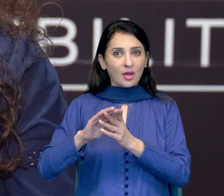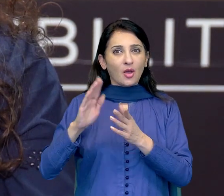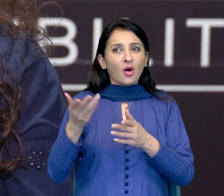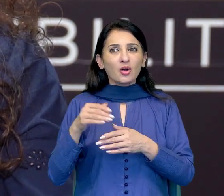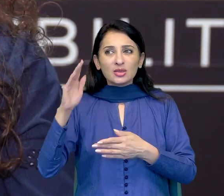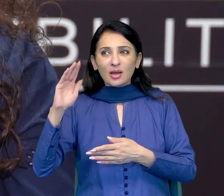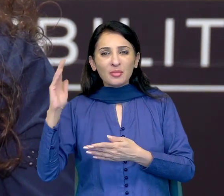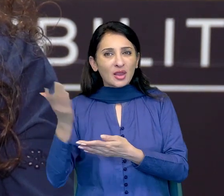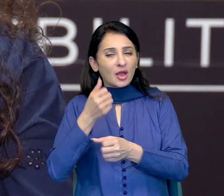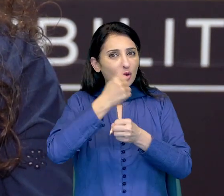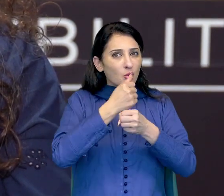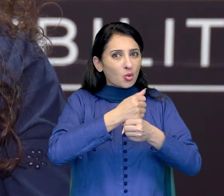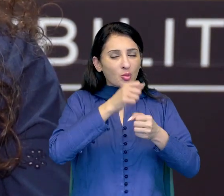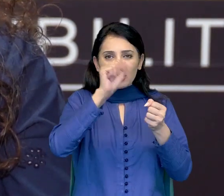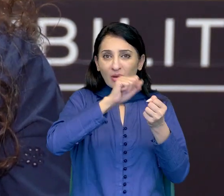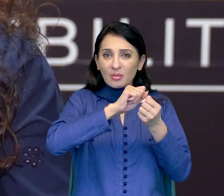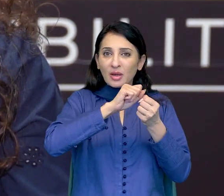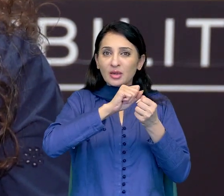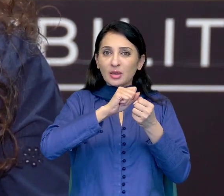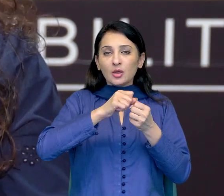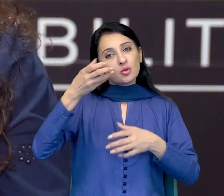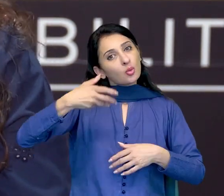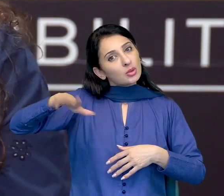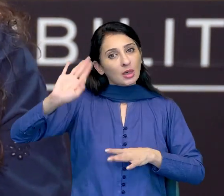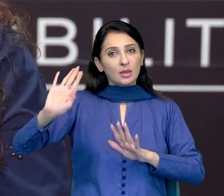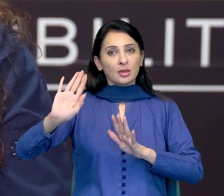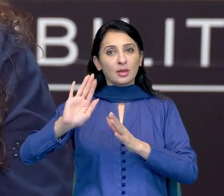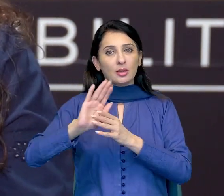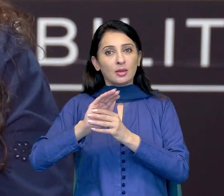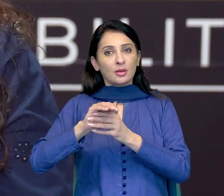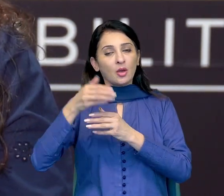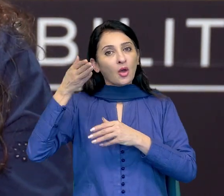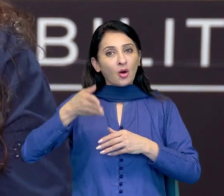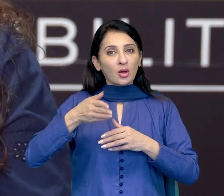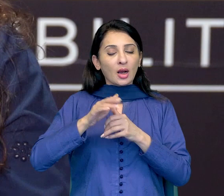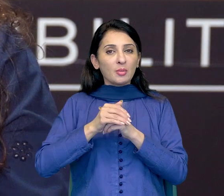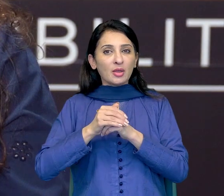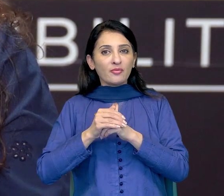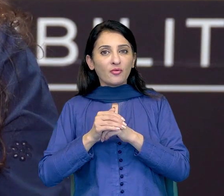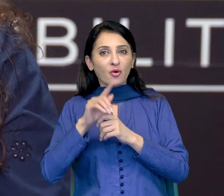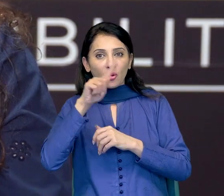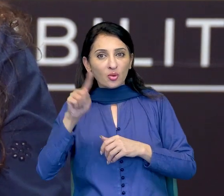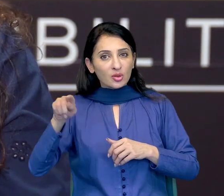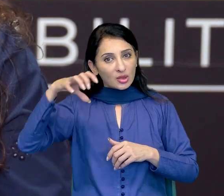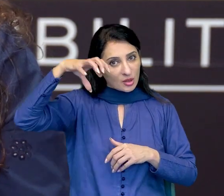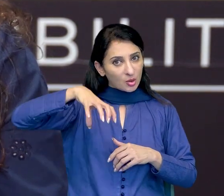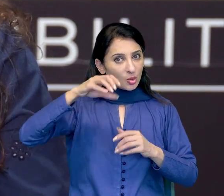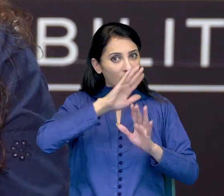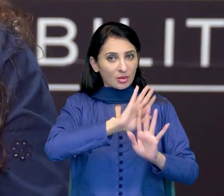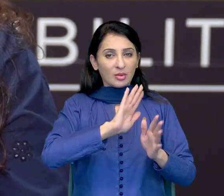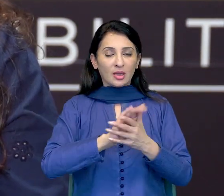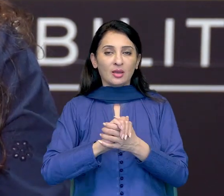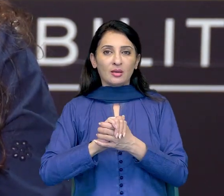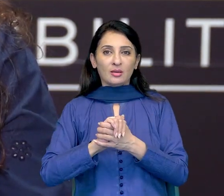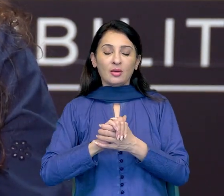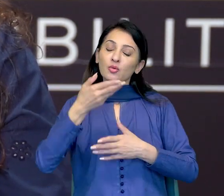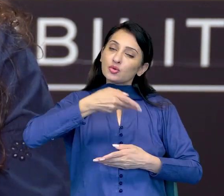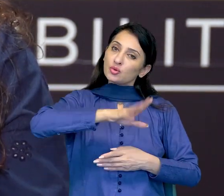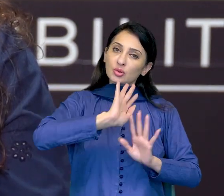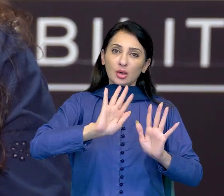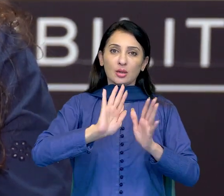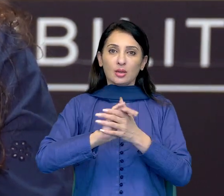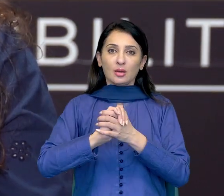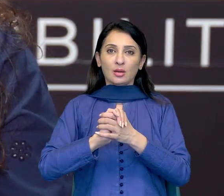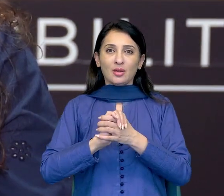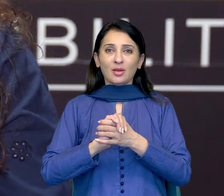and he left Kabul when the new regime came, and now he's in Zurich. So the problems